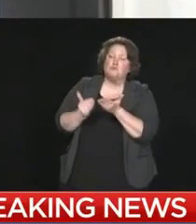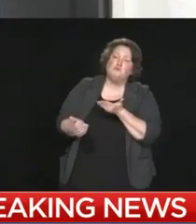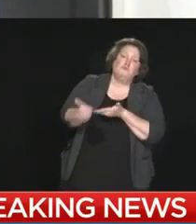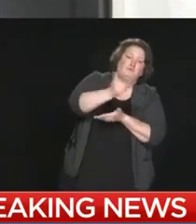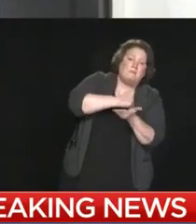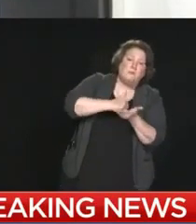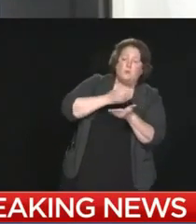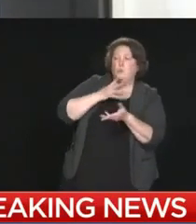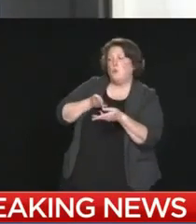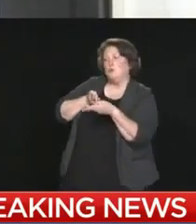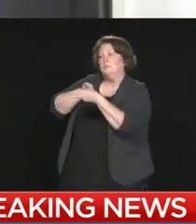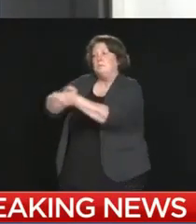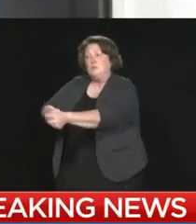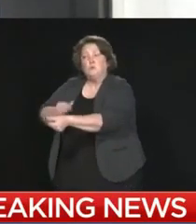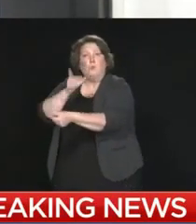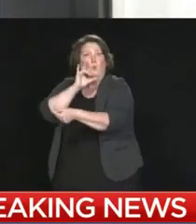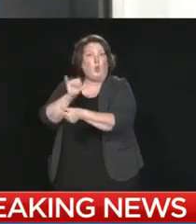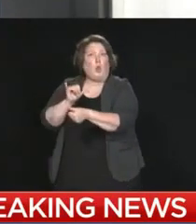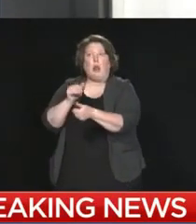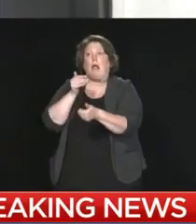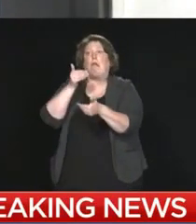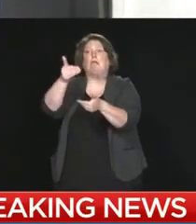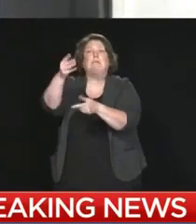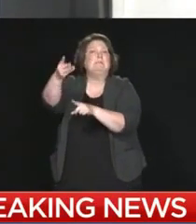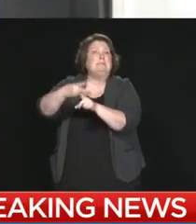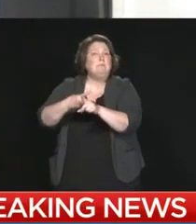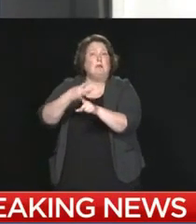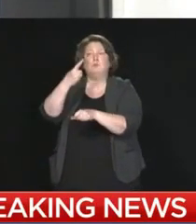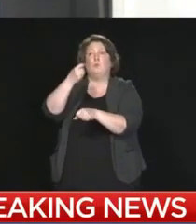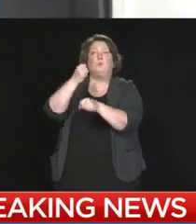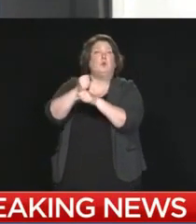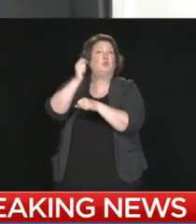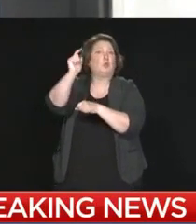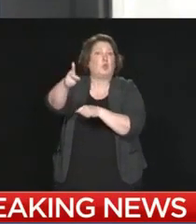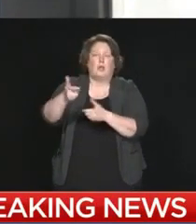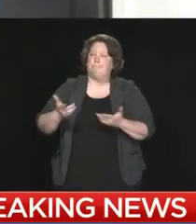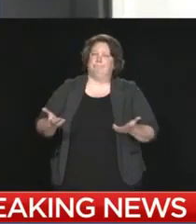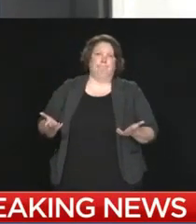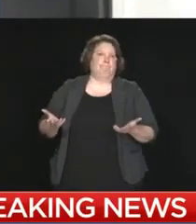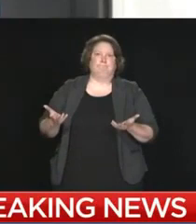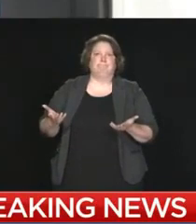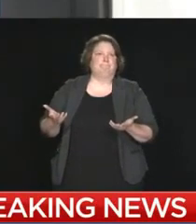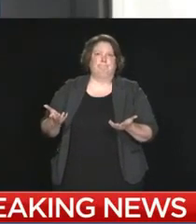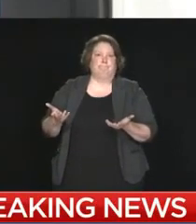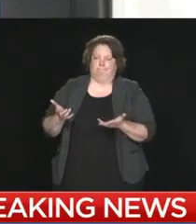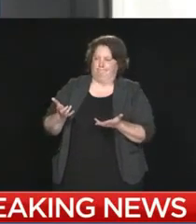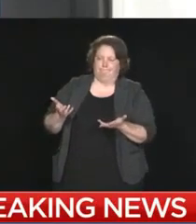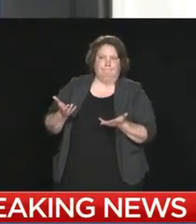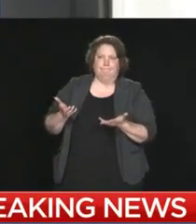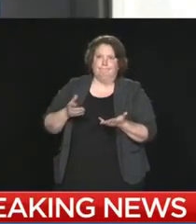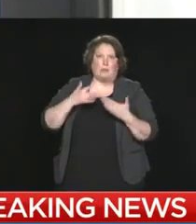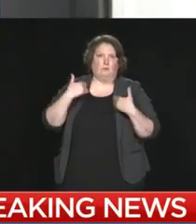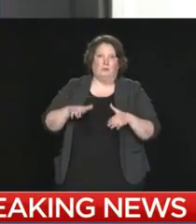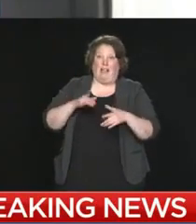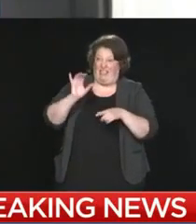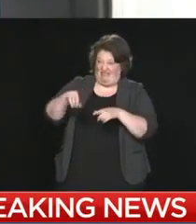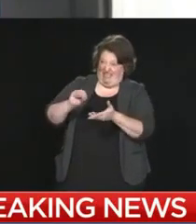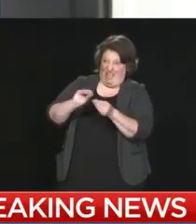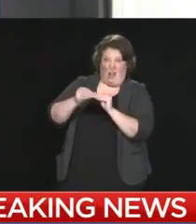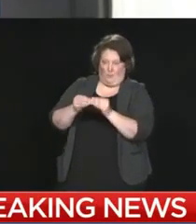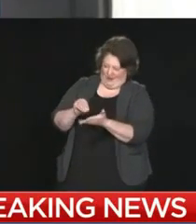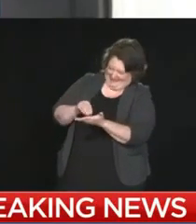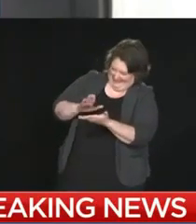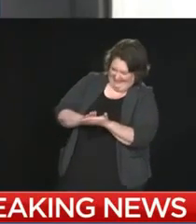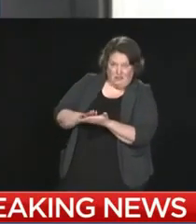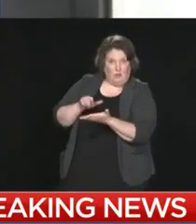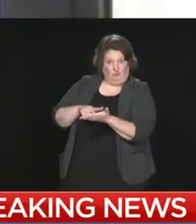or expenditures could be 6 months from now or a year from now would be incredibly unreliable, because we